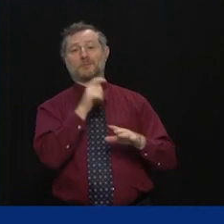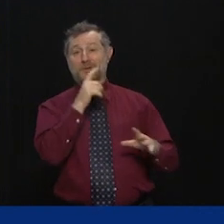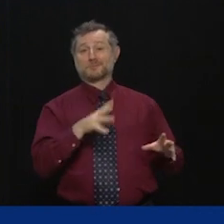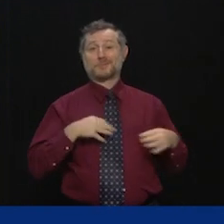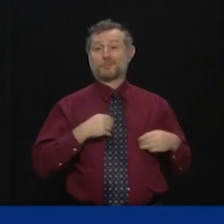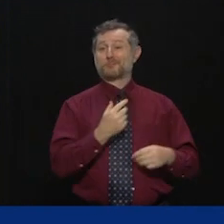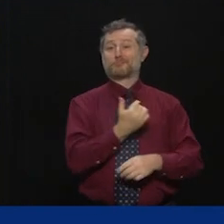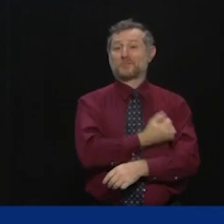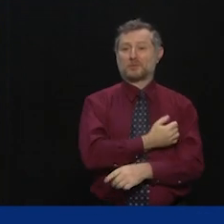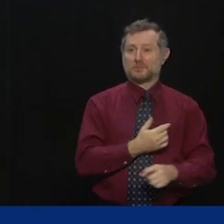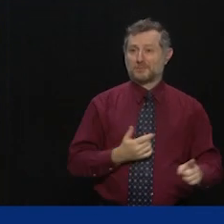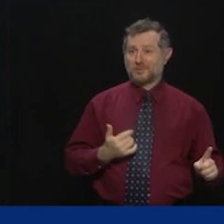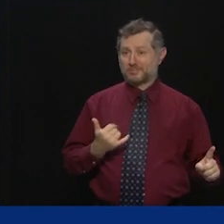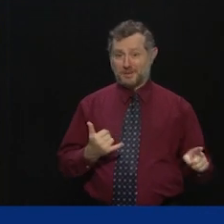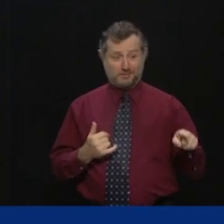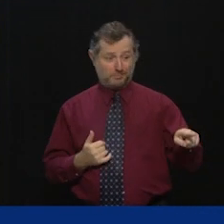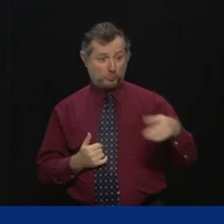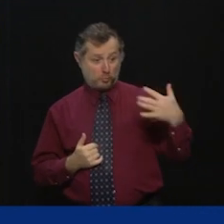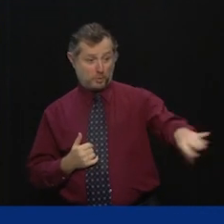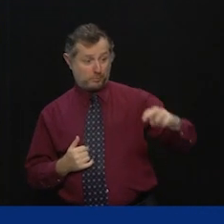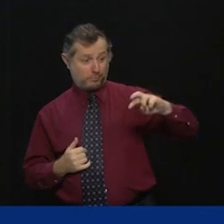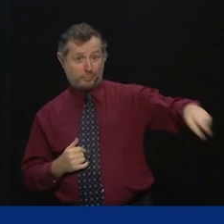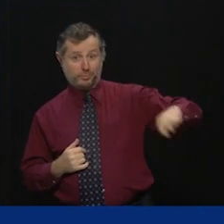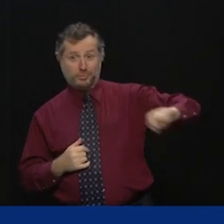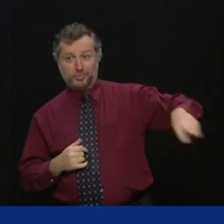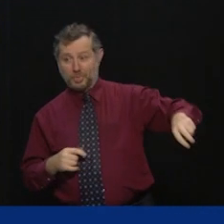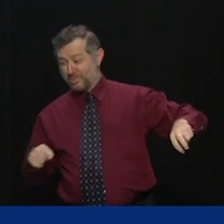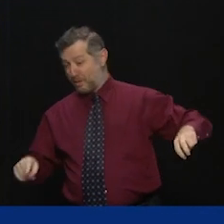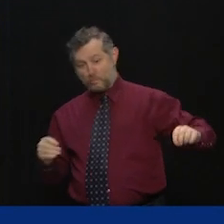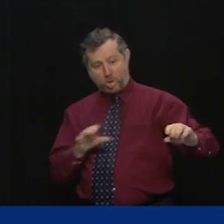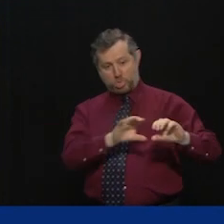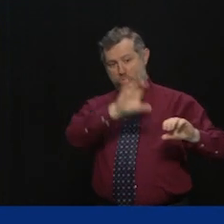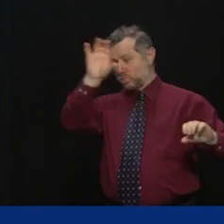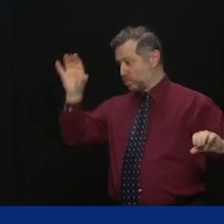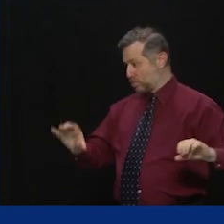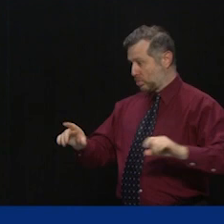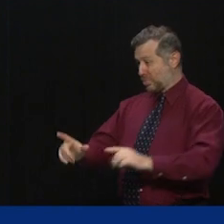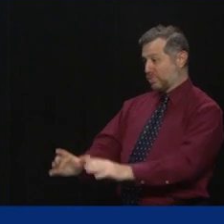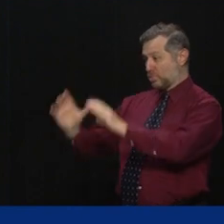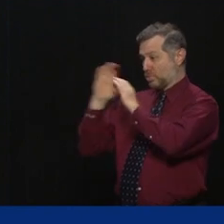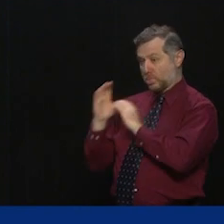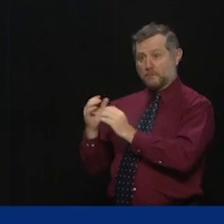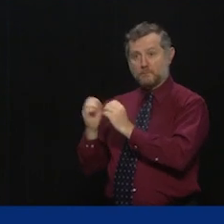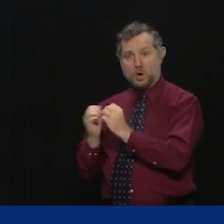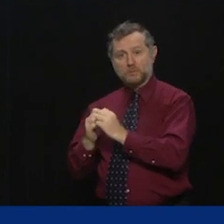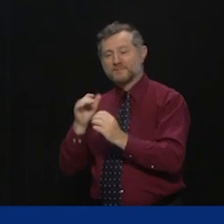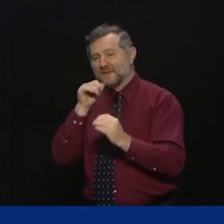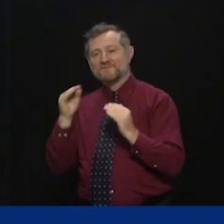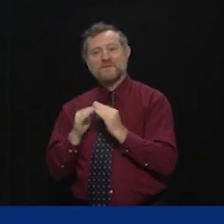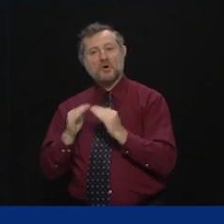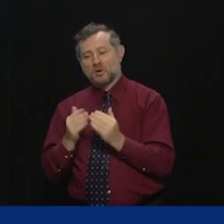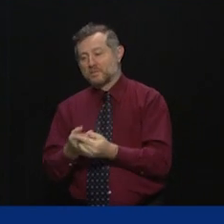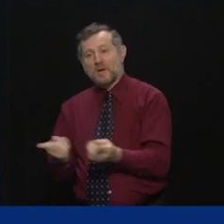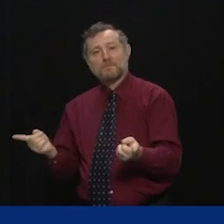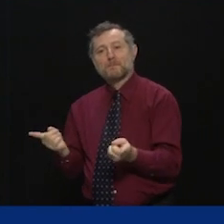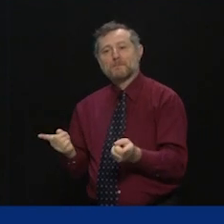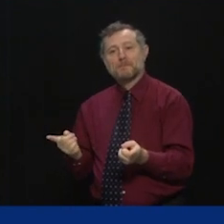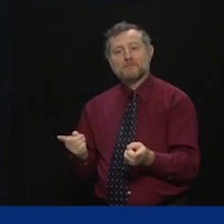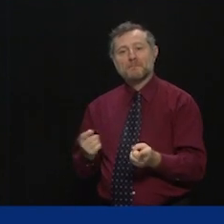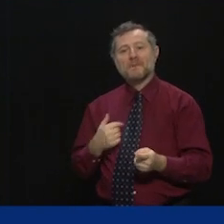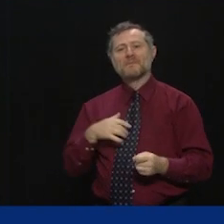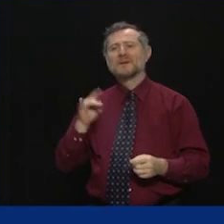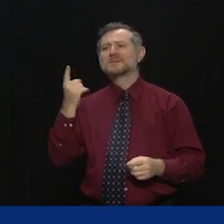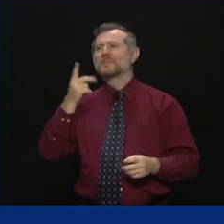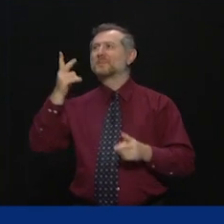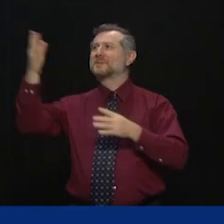they have to work harder and they're going to have more sacrifice. It's fundamentally unfair, and we're going to have to bring in people to help at all levels, no